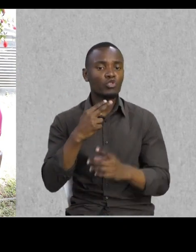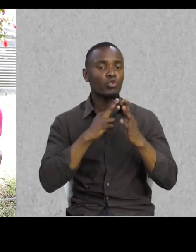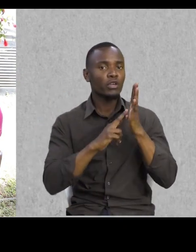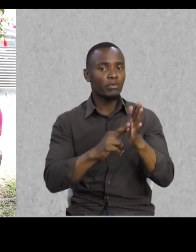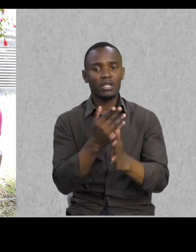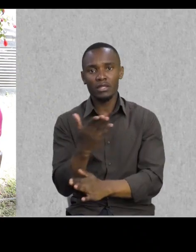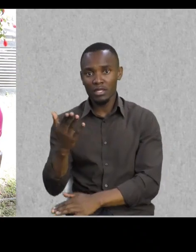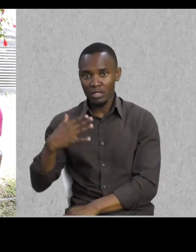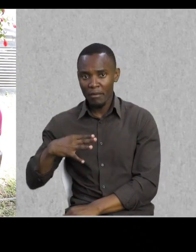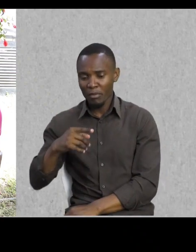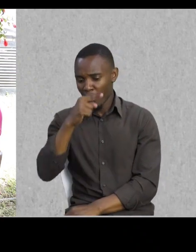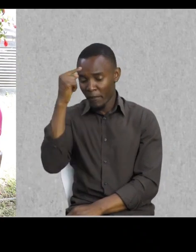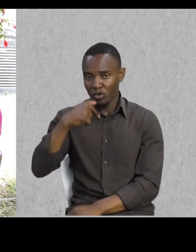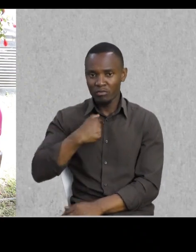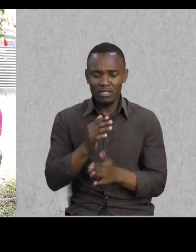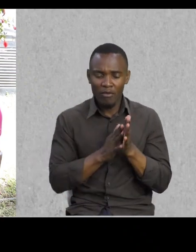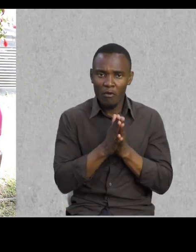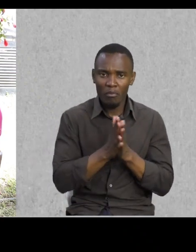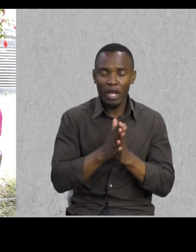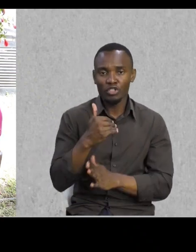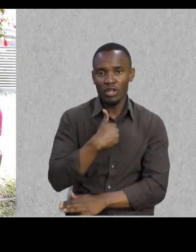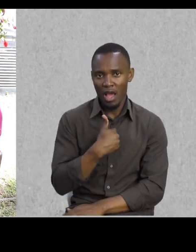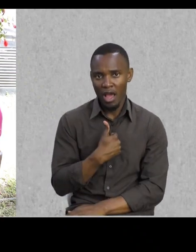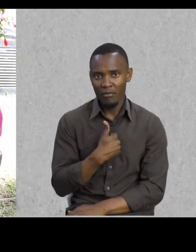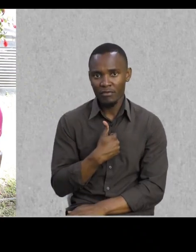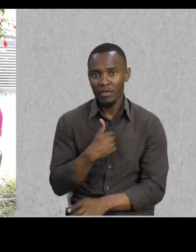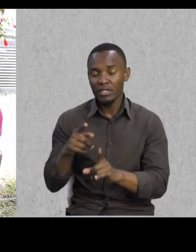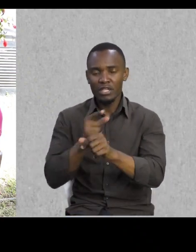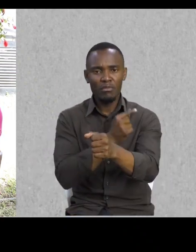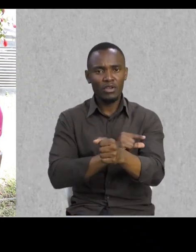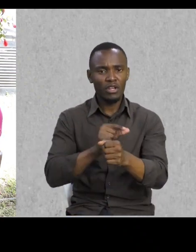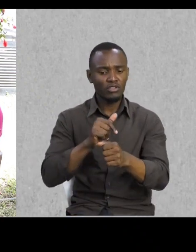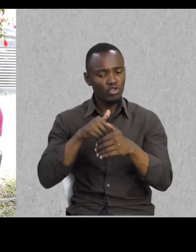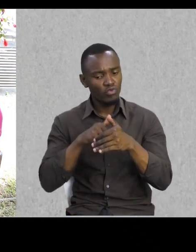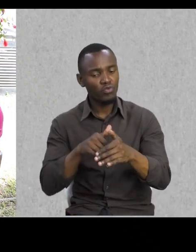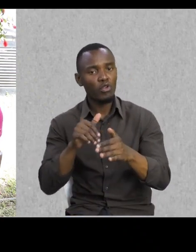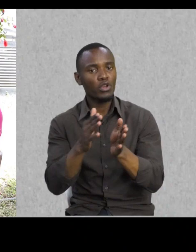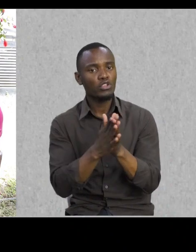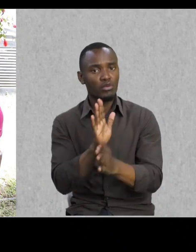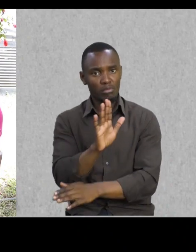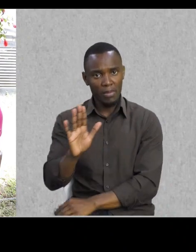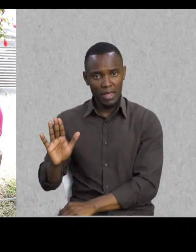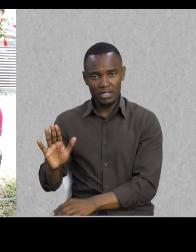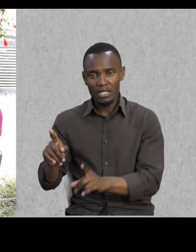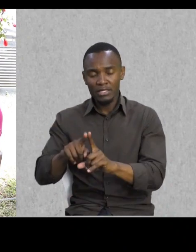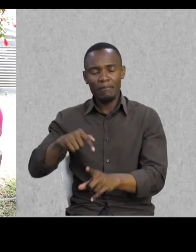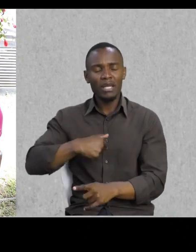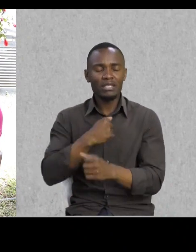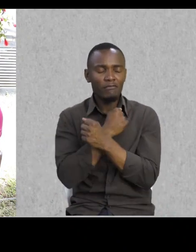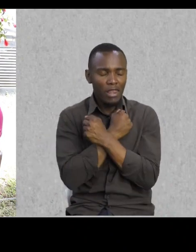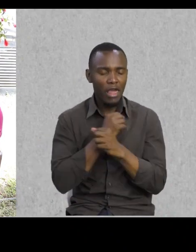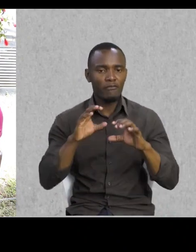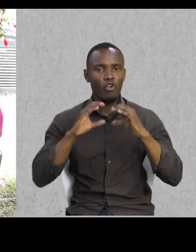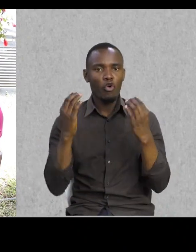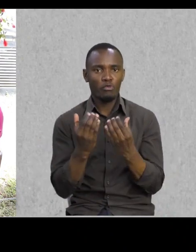such people, because I have the passion, I usually have the passion and the grace to follow such stories, and I love the community